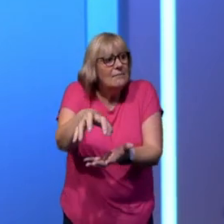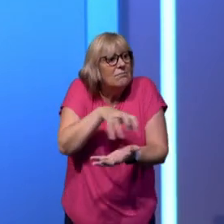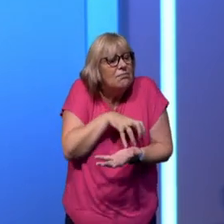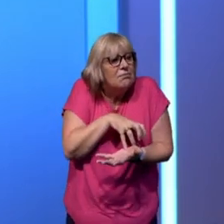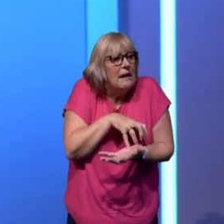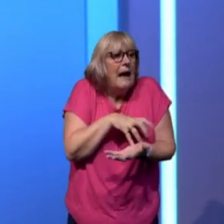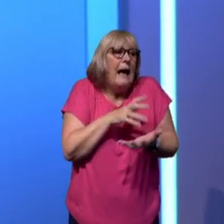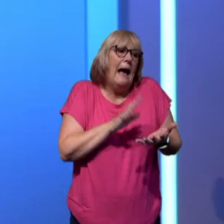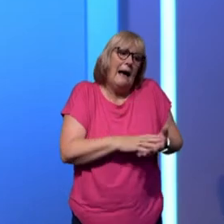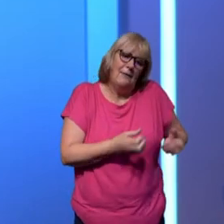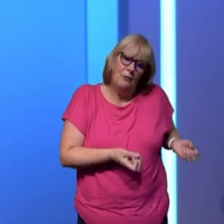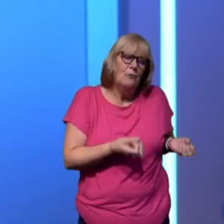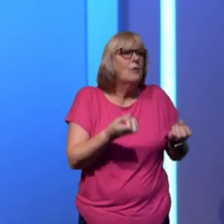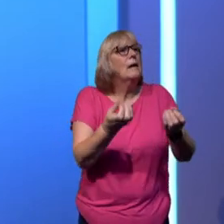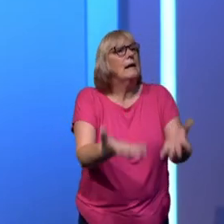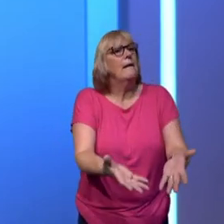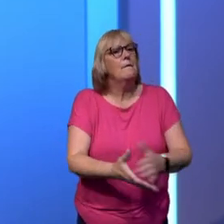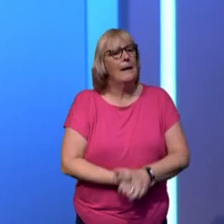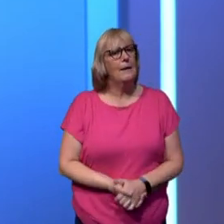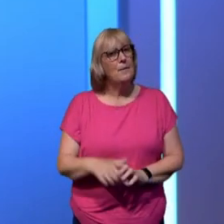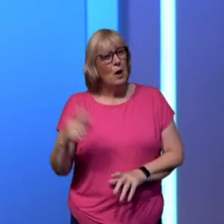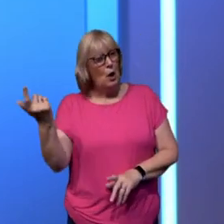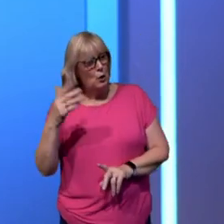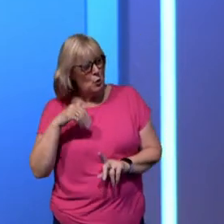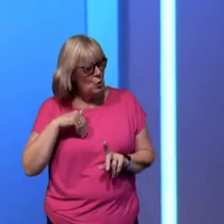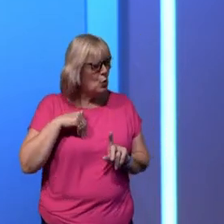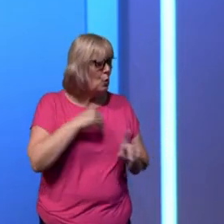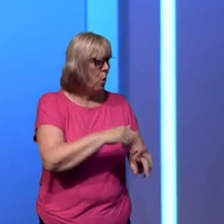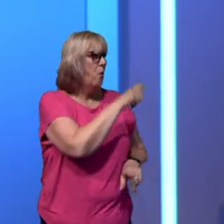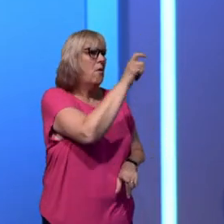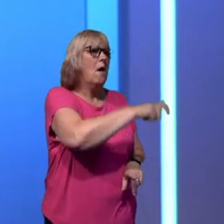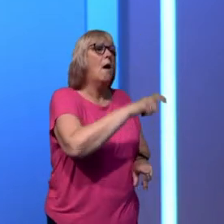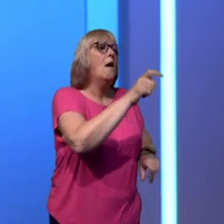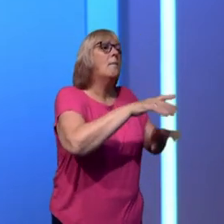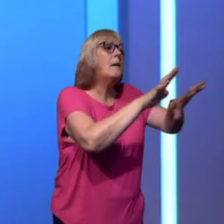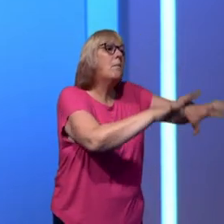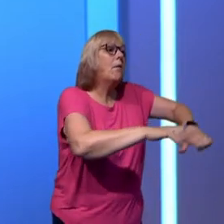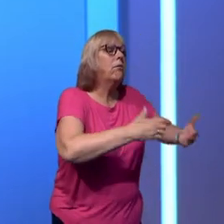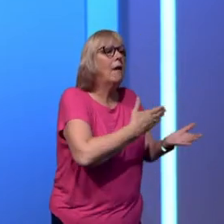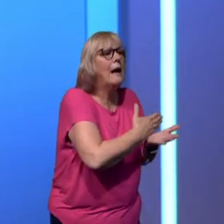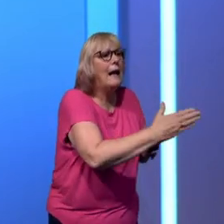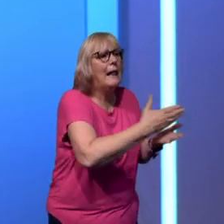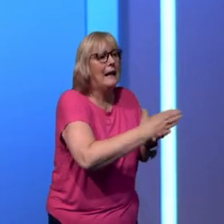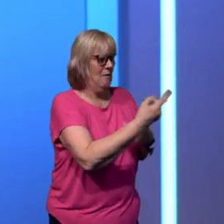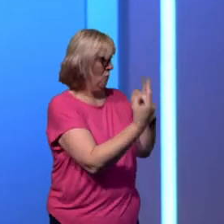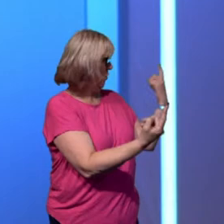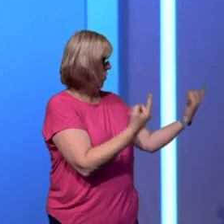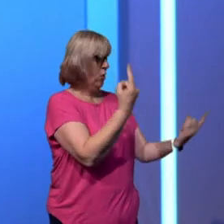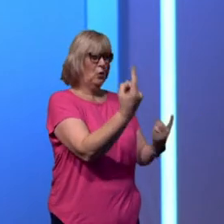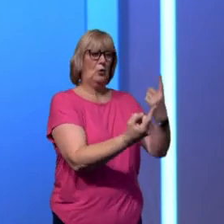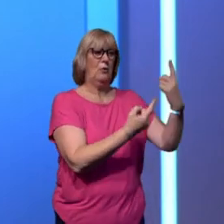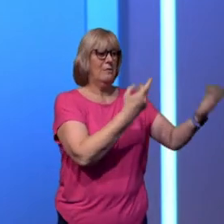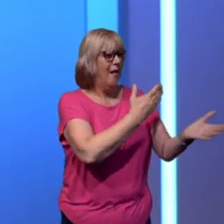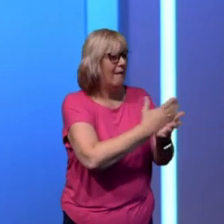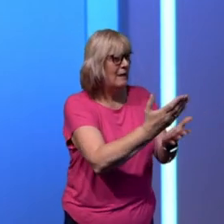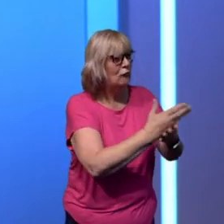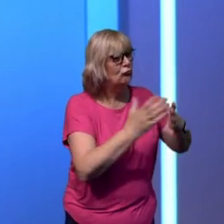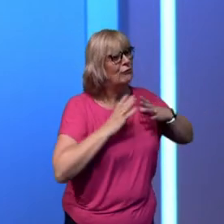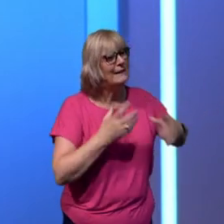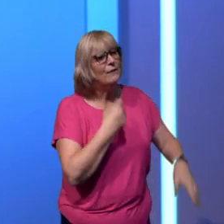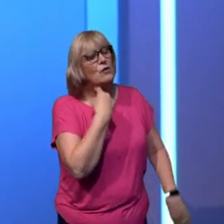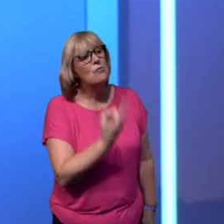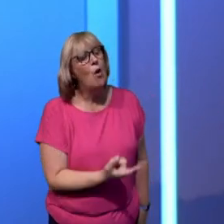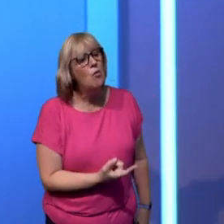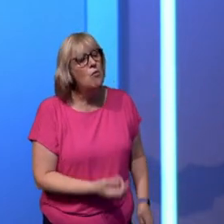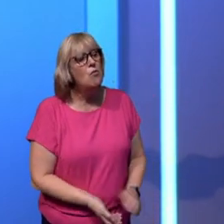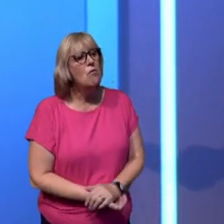to destruction. Go, consecrate the people. Tell them, consecrate yourselves in preparation for tomorrow.